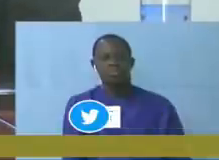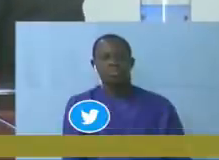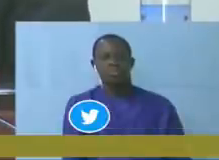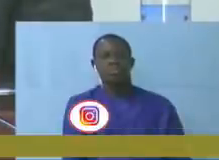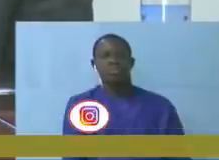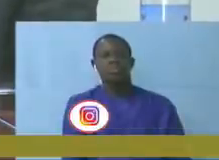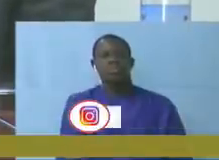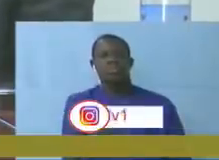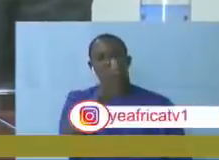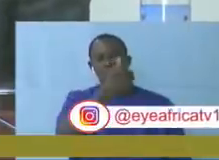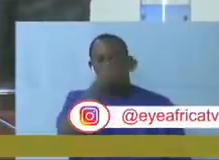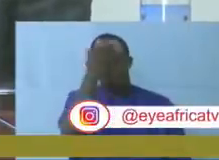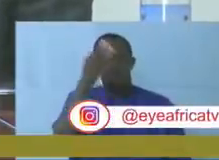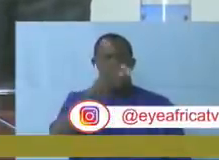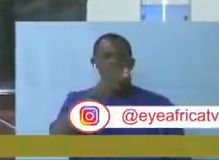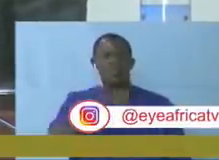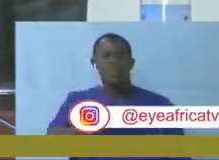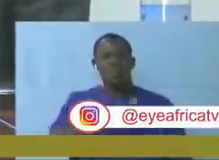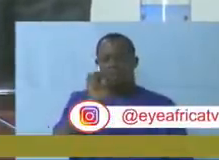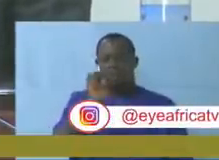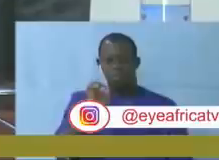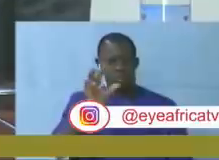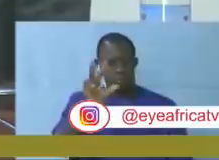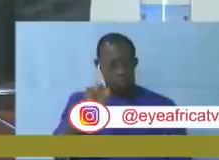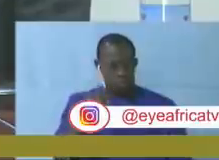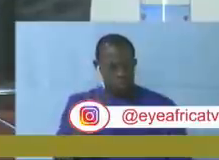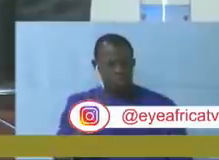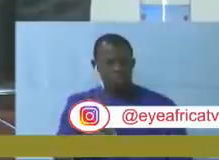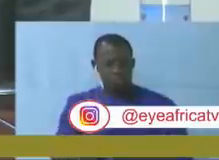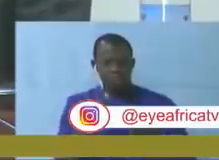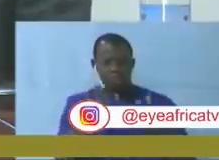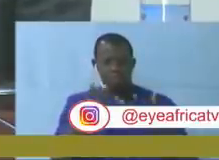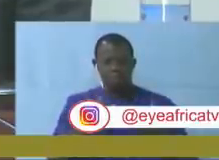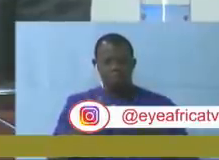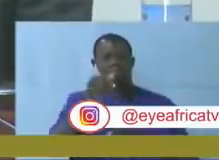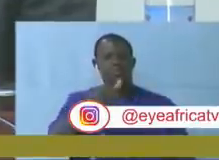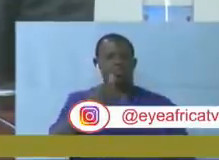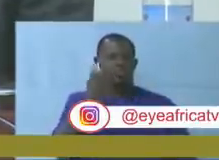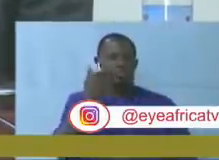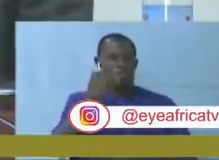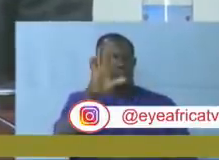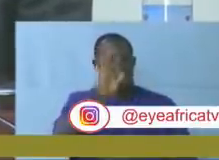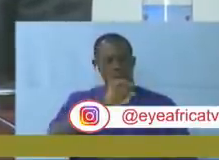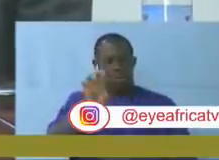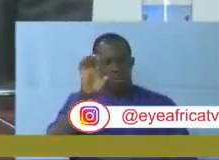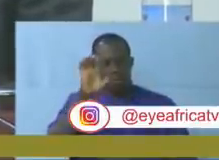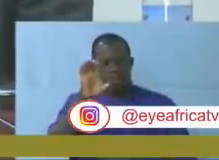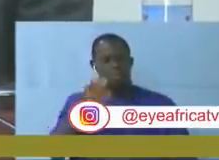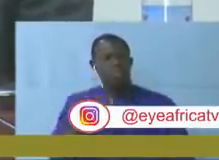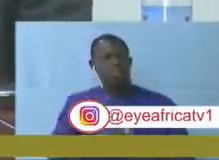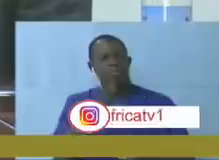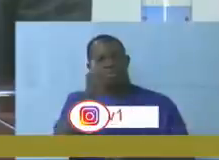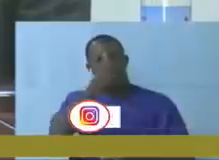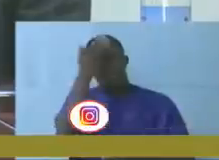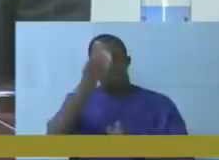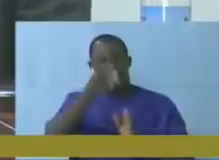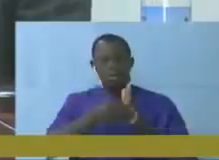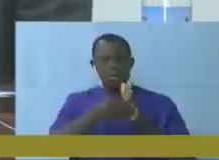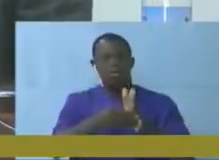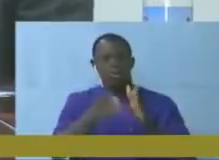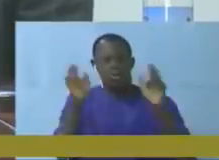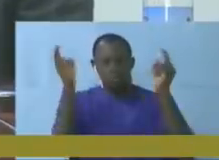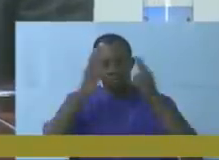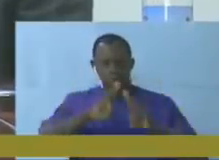Good morning, Mr. Sowe. Welcome to the TRRC. Good morning, Lead Counsel.